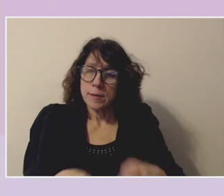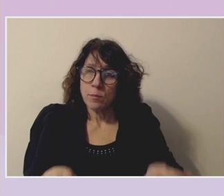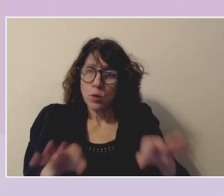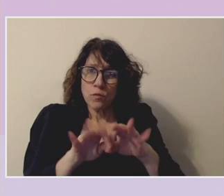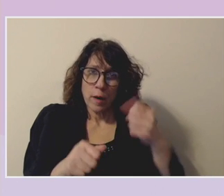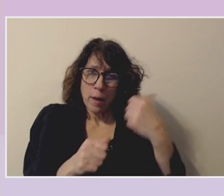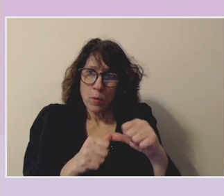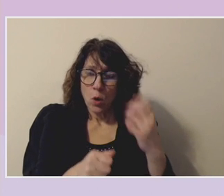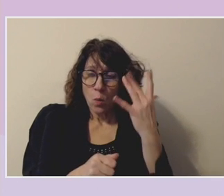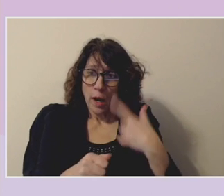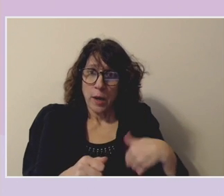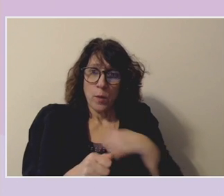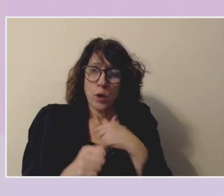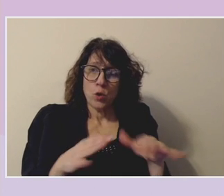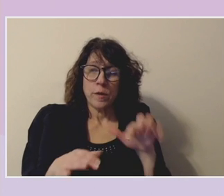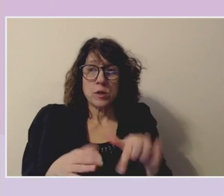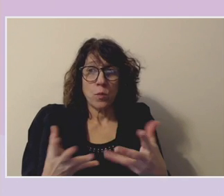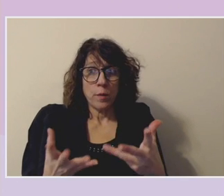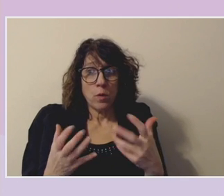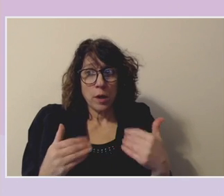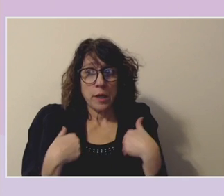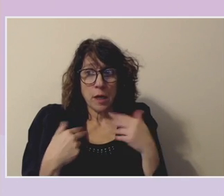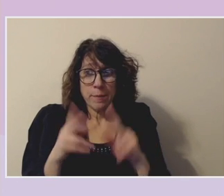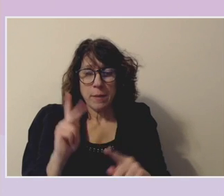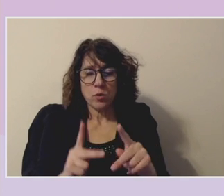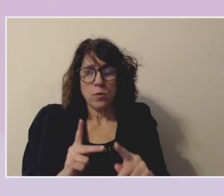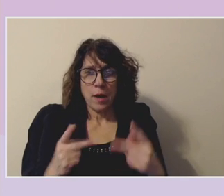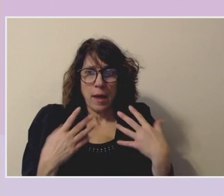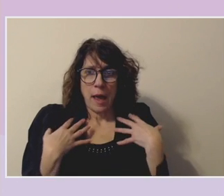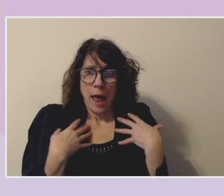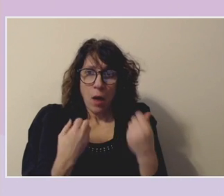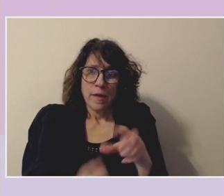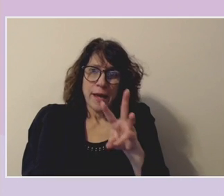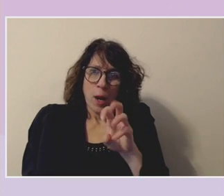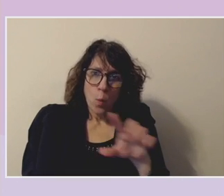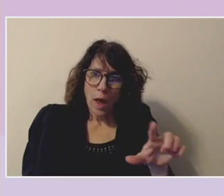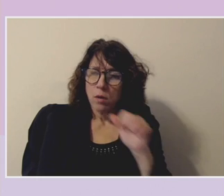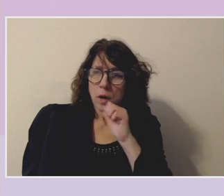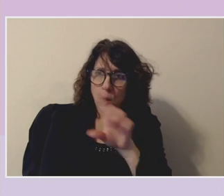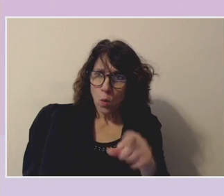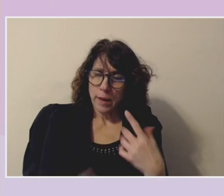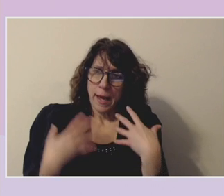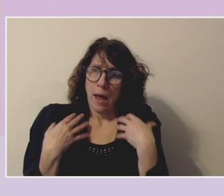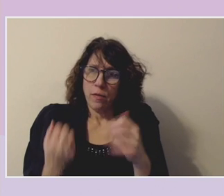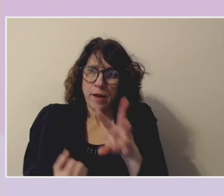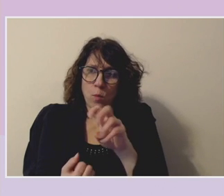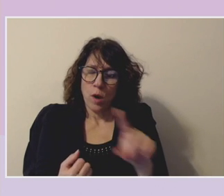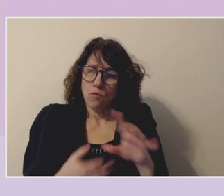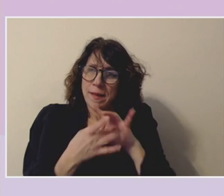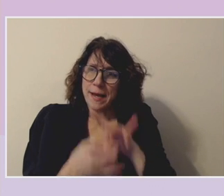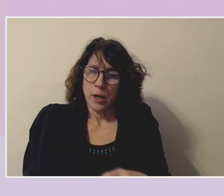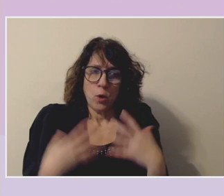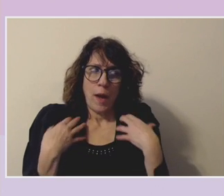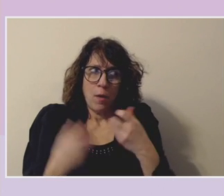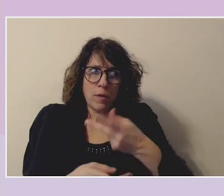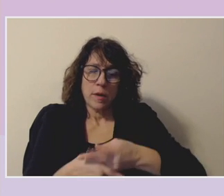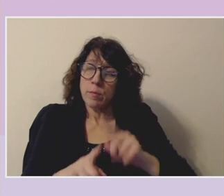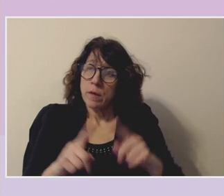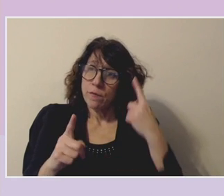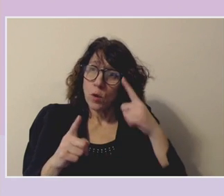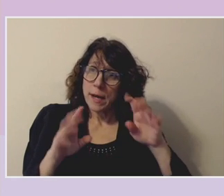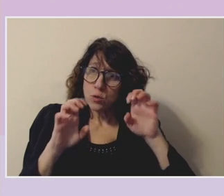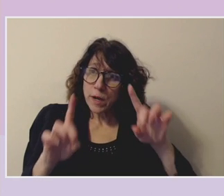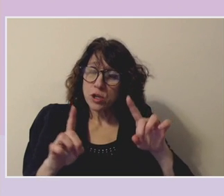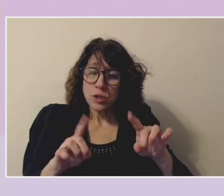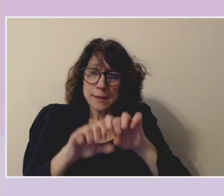this, because we want young people to be healthy and well, and not just healthy and well in terms of healthcare sense, but for the education system, it will